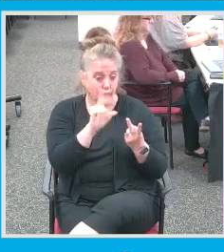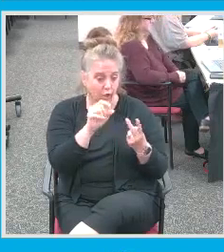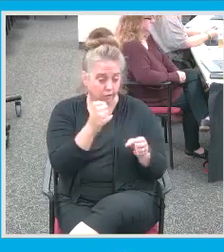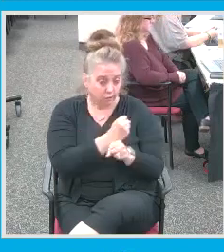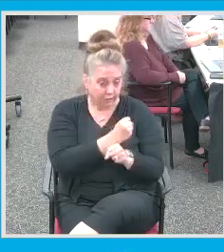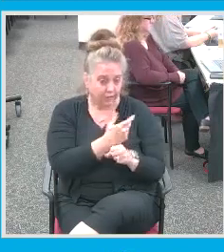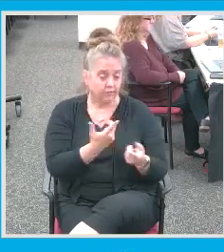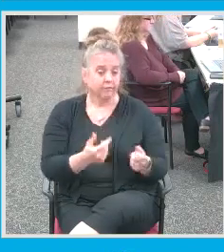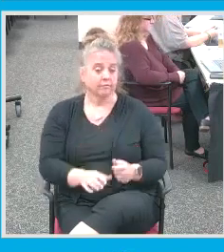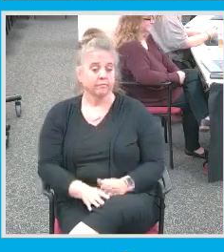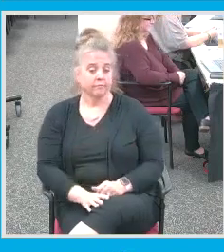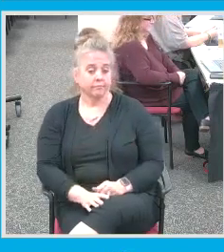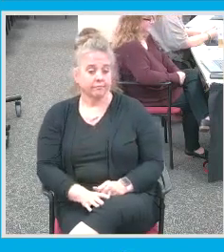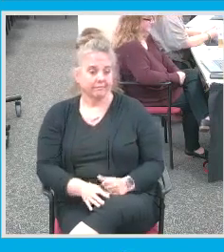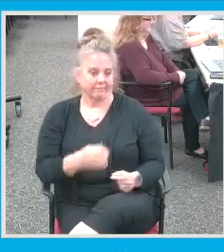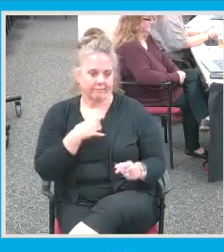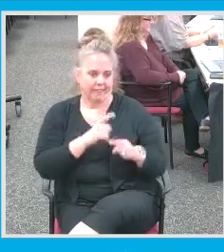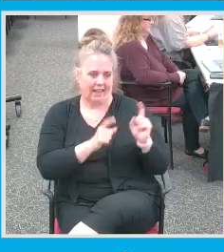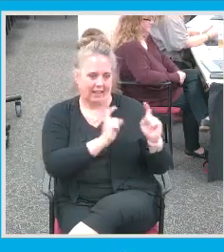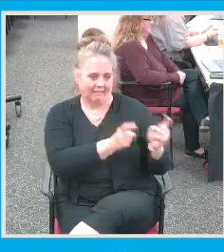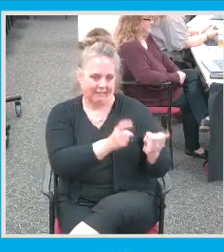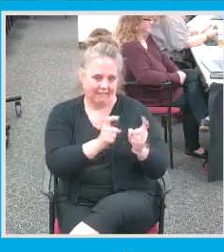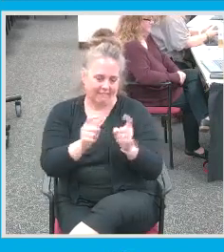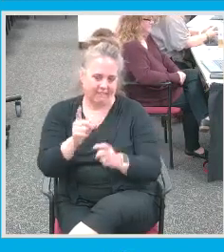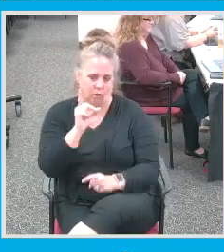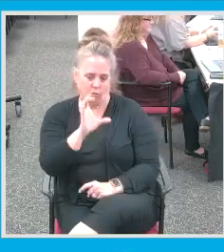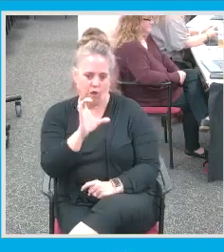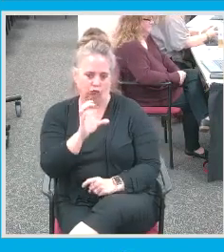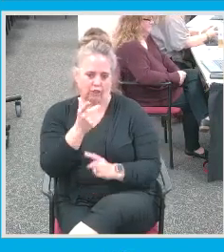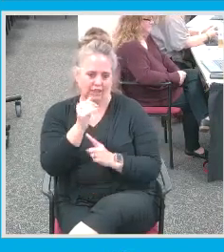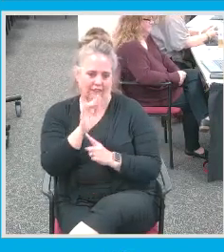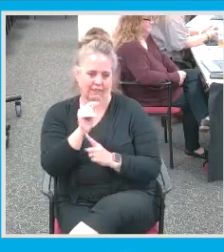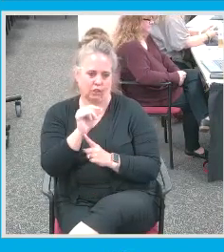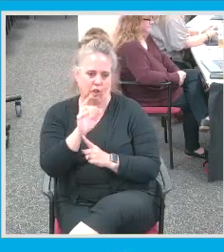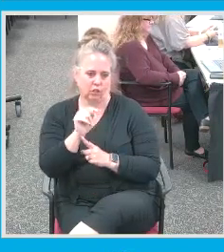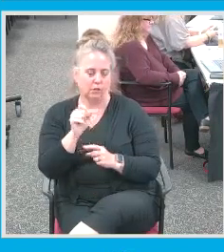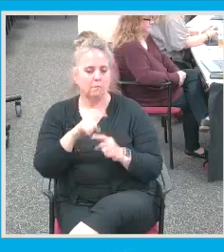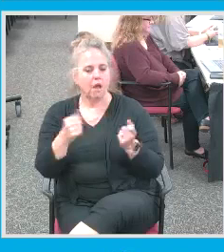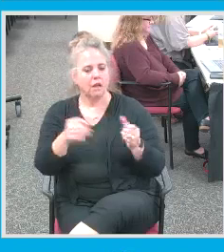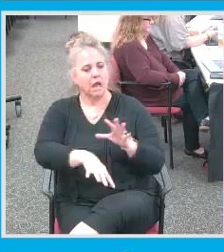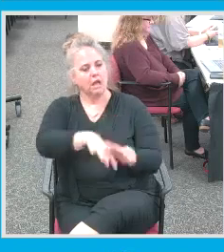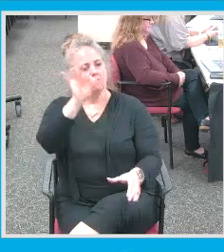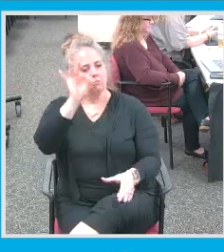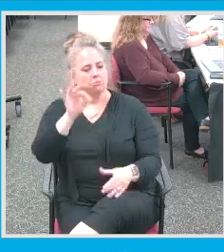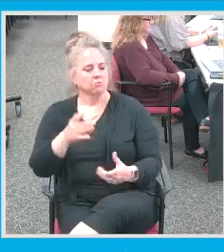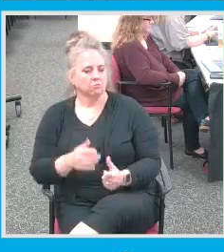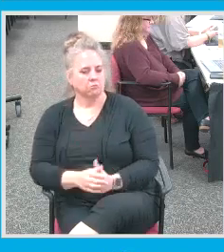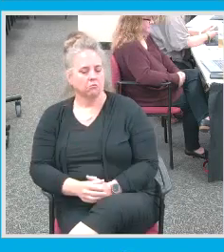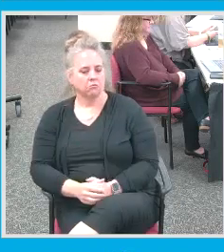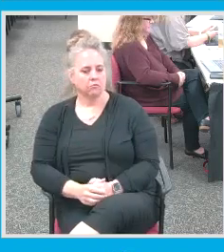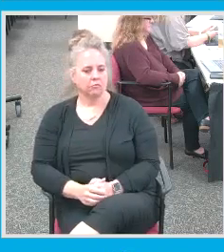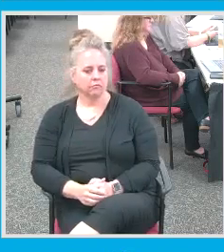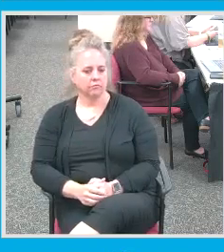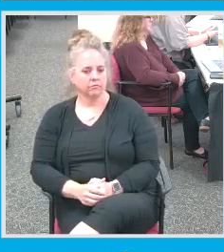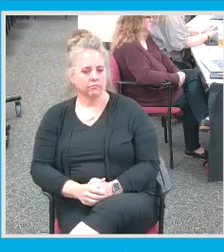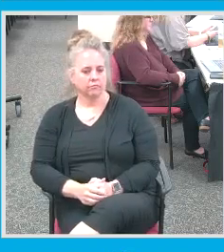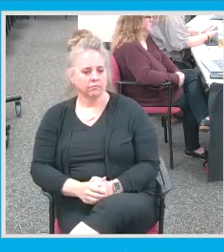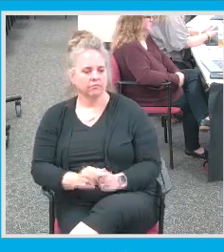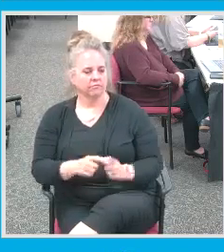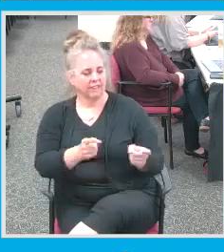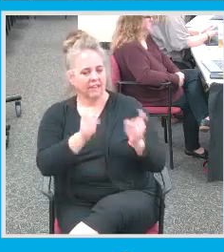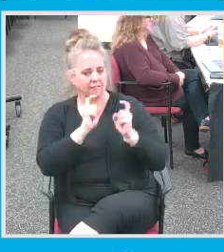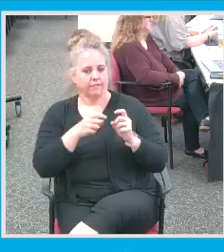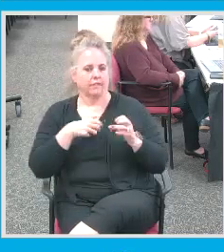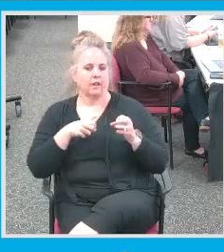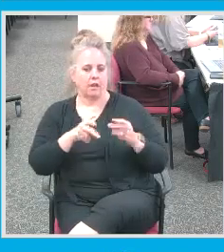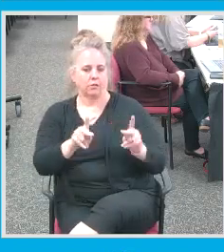card to host a party, but you could put that into the drawing for your participants and just give us the opportunity to get in front of as